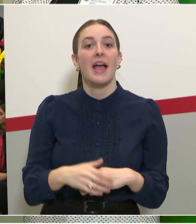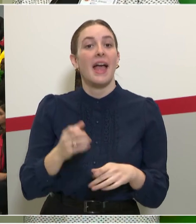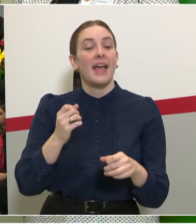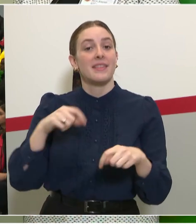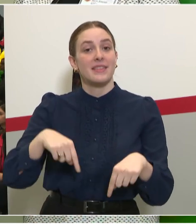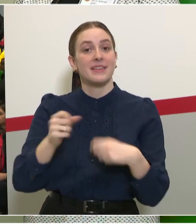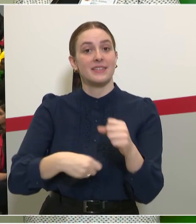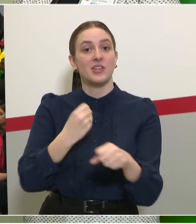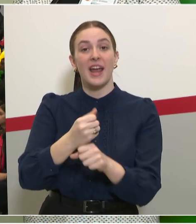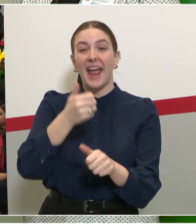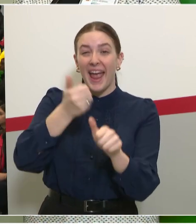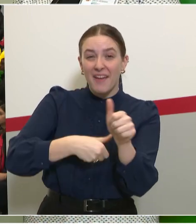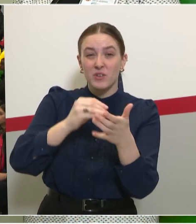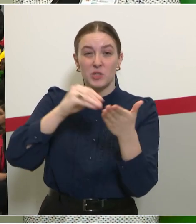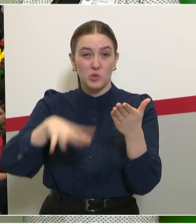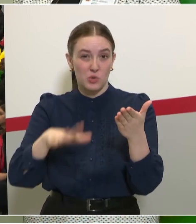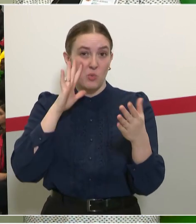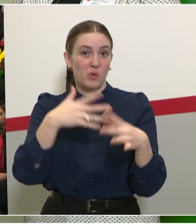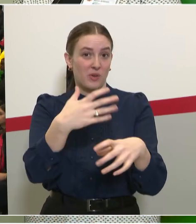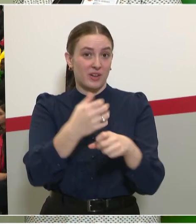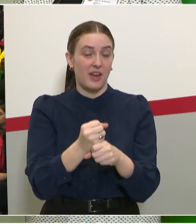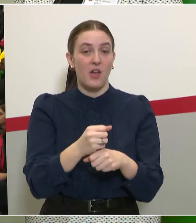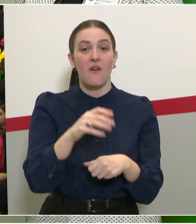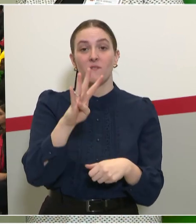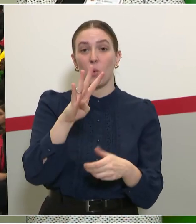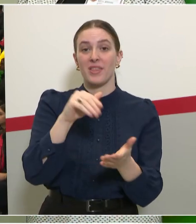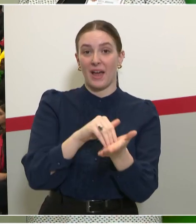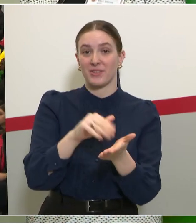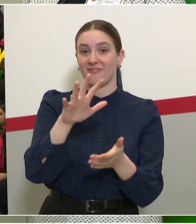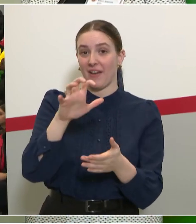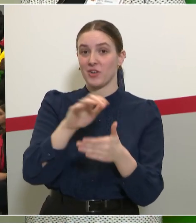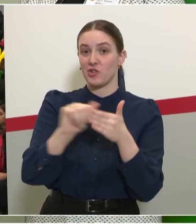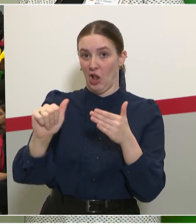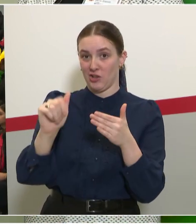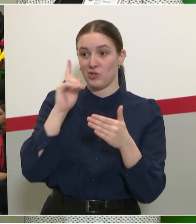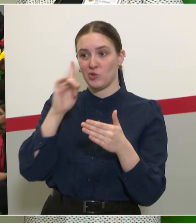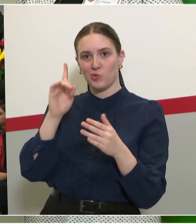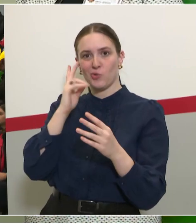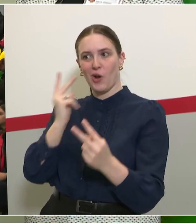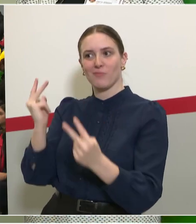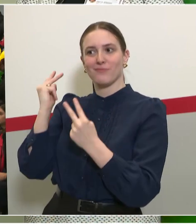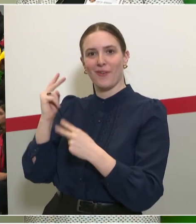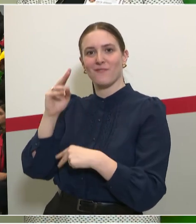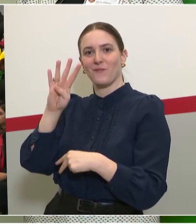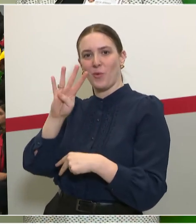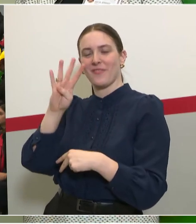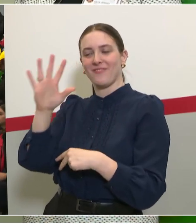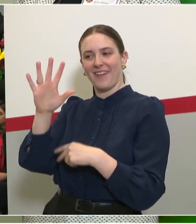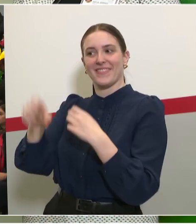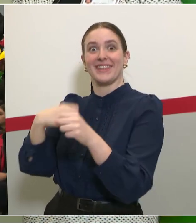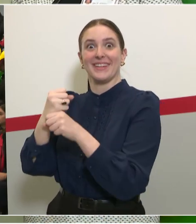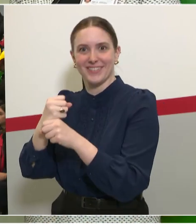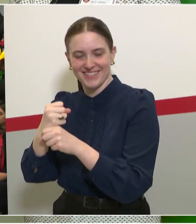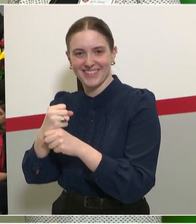get $4,500 in honor of the 45th anniversary, and 5 students will